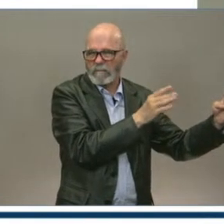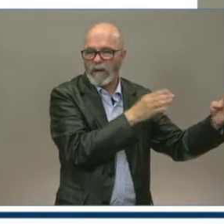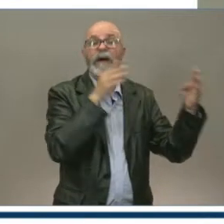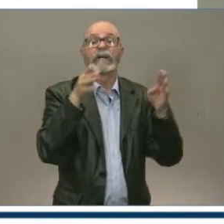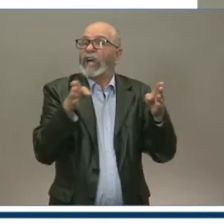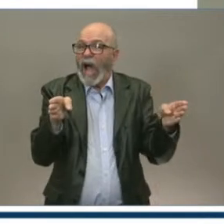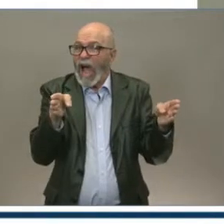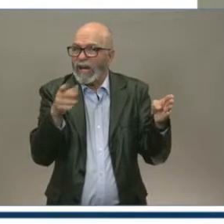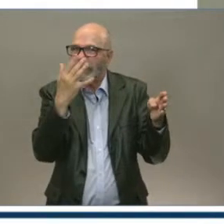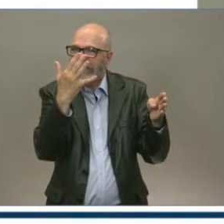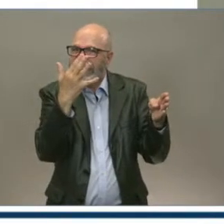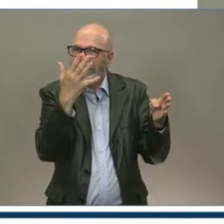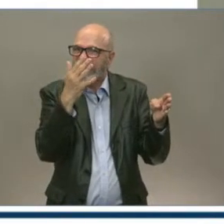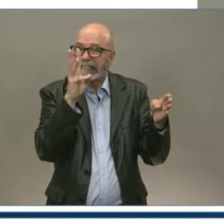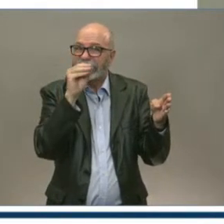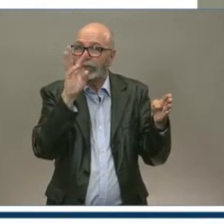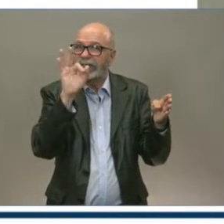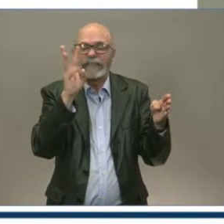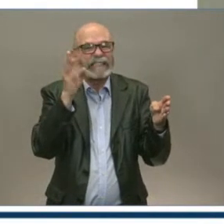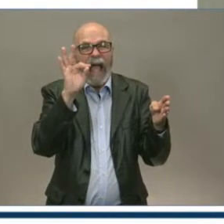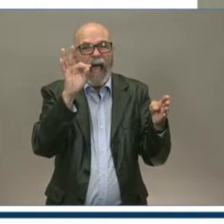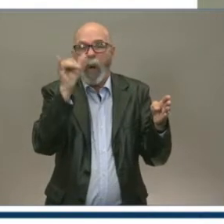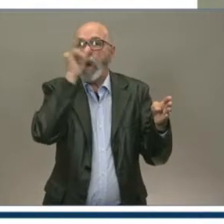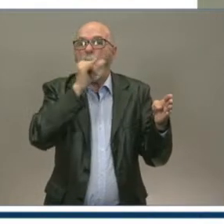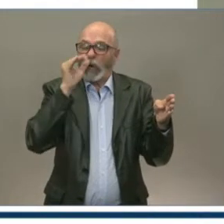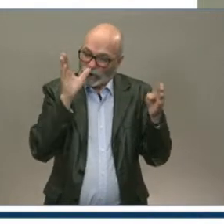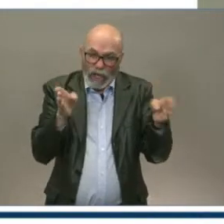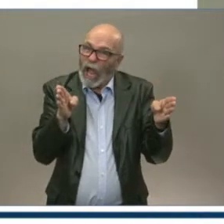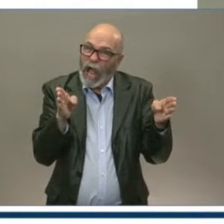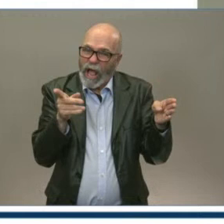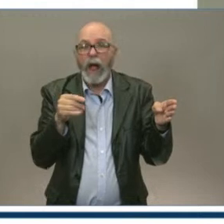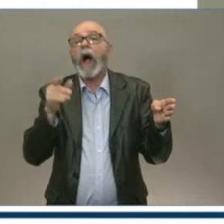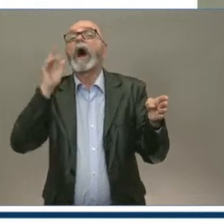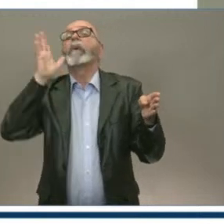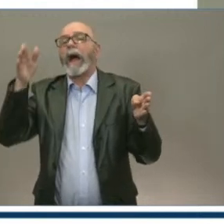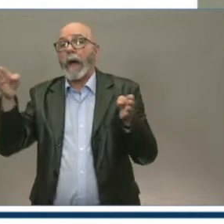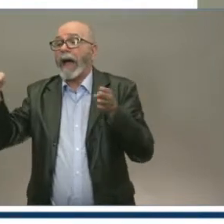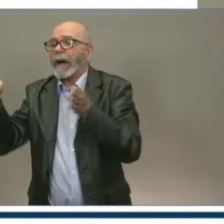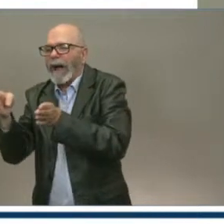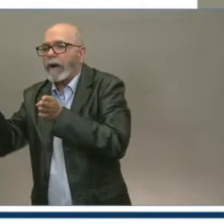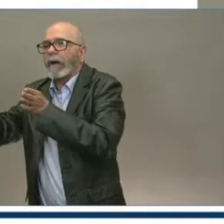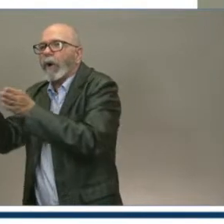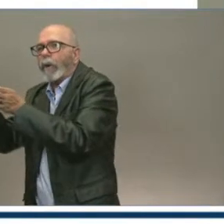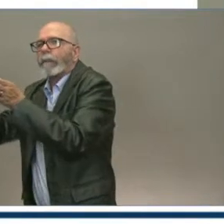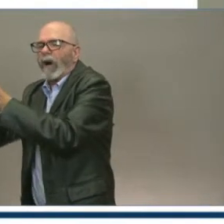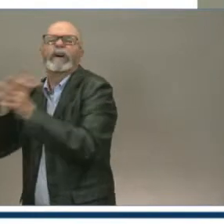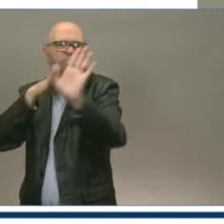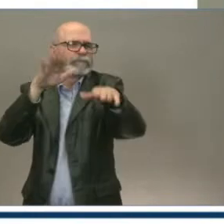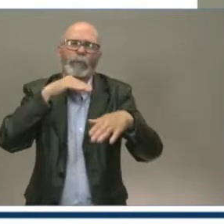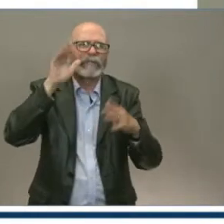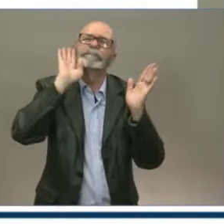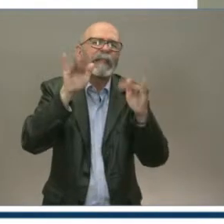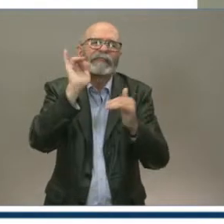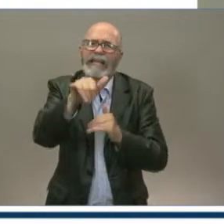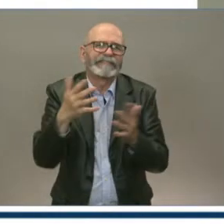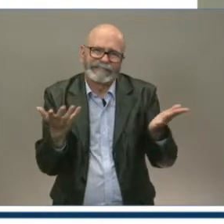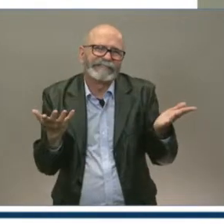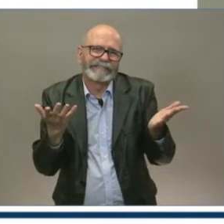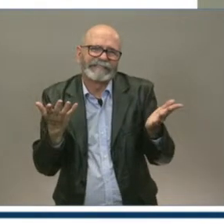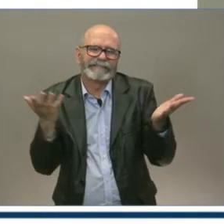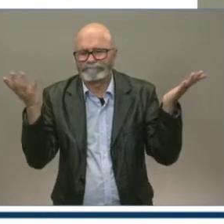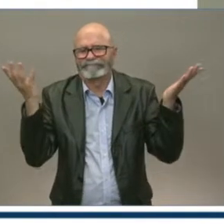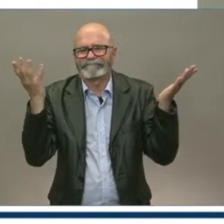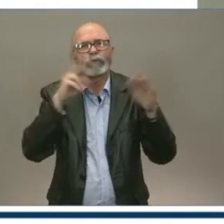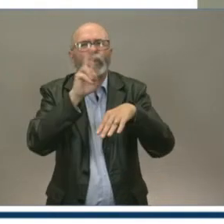cohort. It doesn't mean we're delaying anything. We anticipated this all along. Part of it is, as we know exactly how